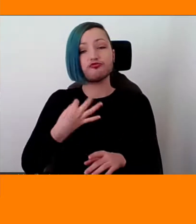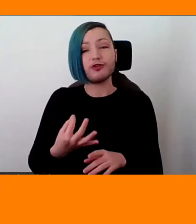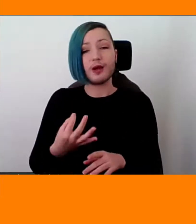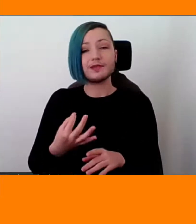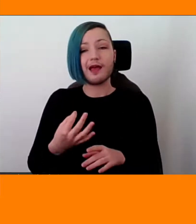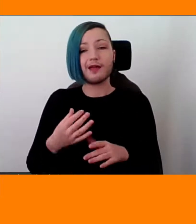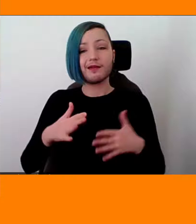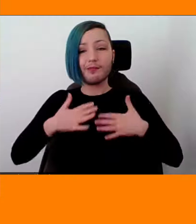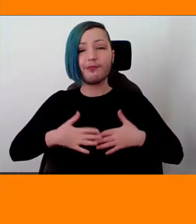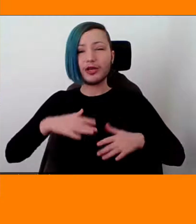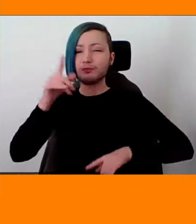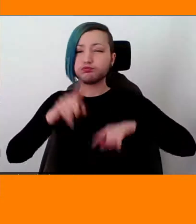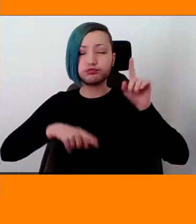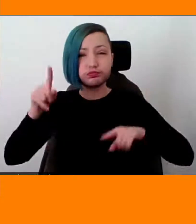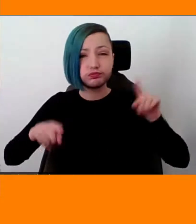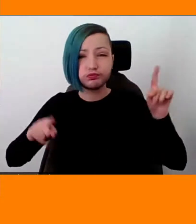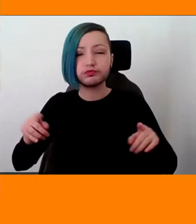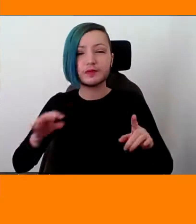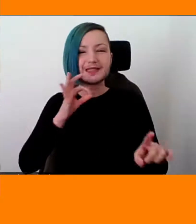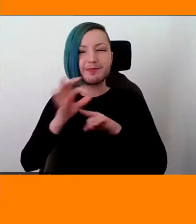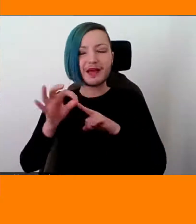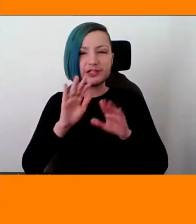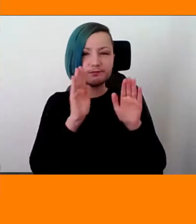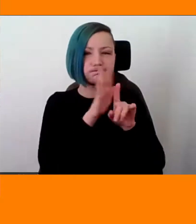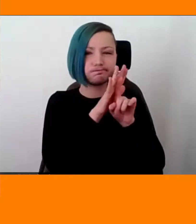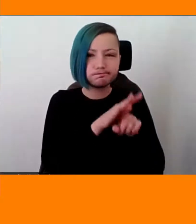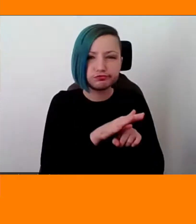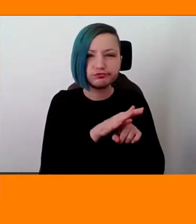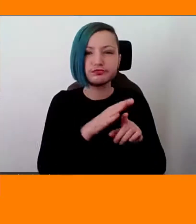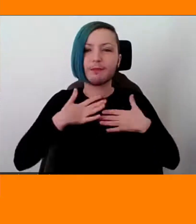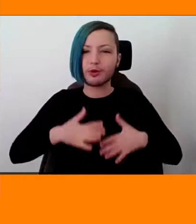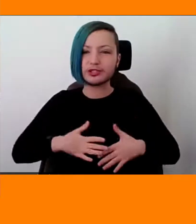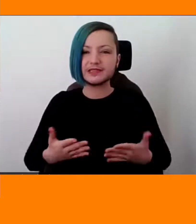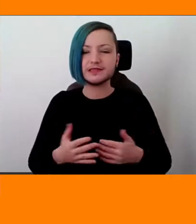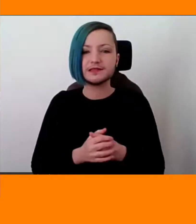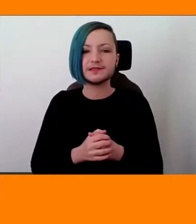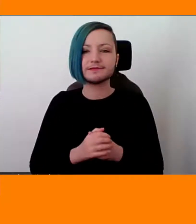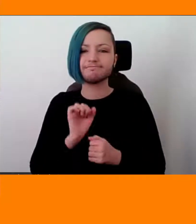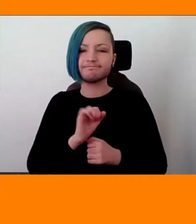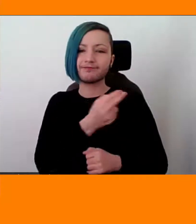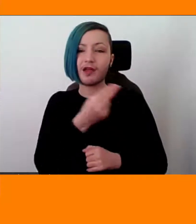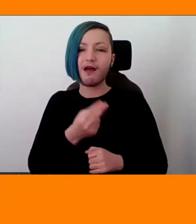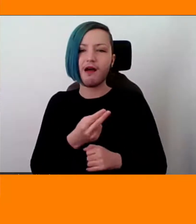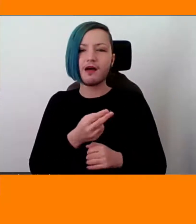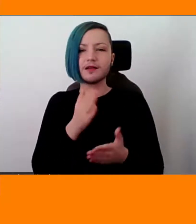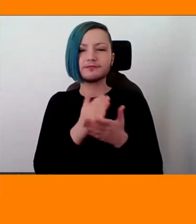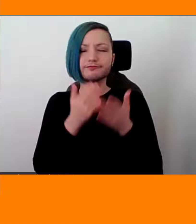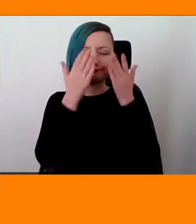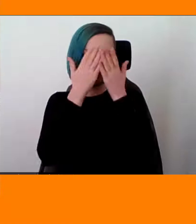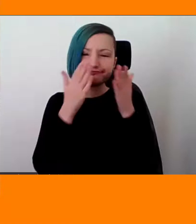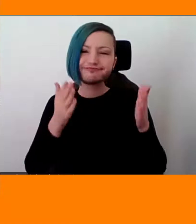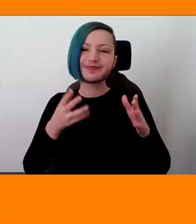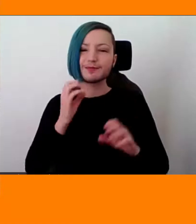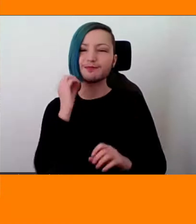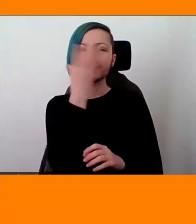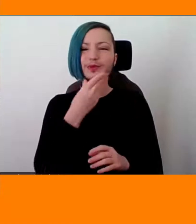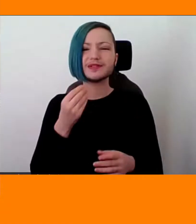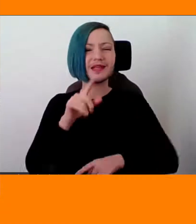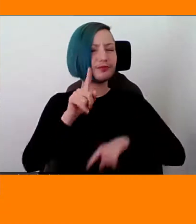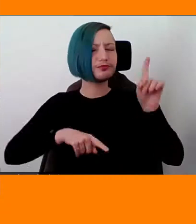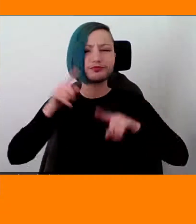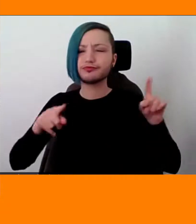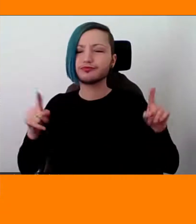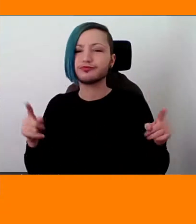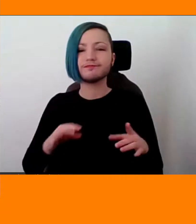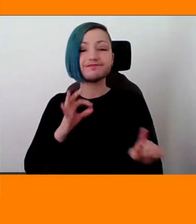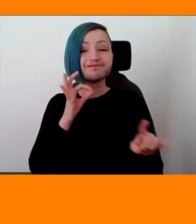marginalised bodies of all types. Her pieces are appreciated for uplifting beauty in all its forms, especially